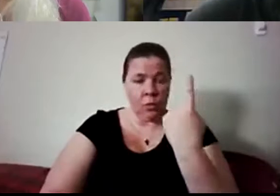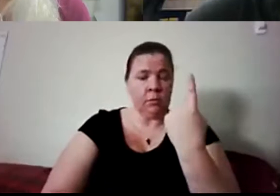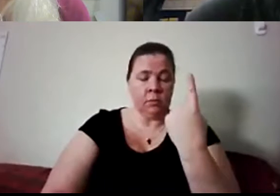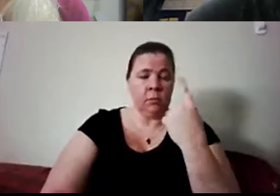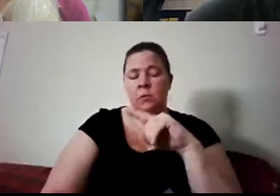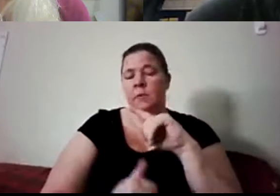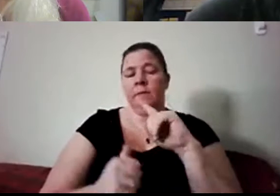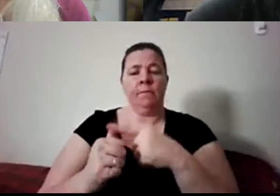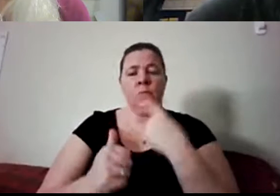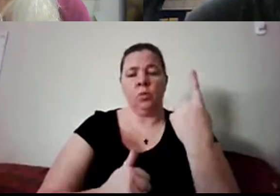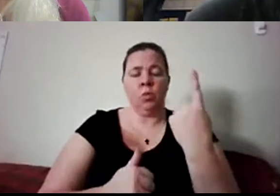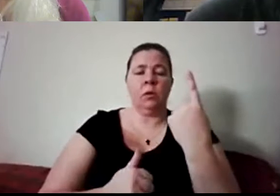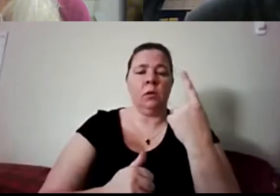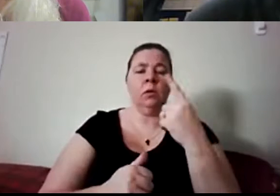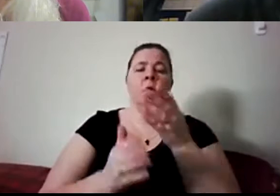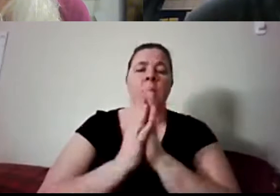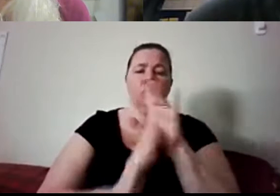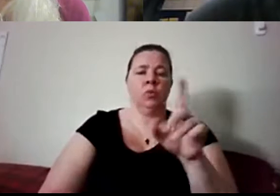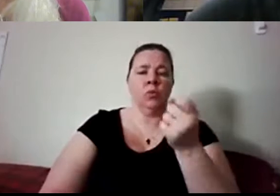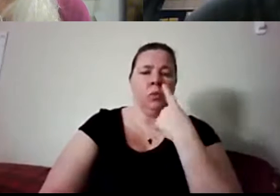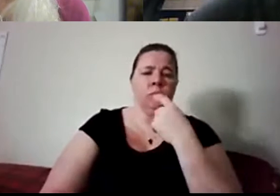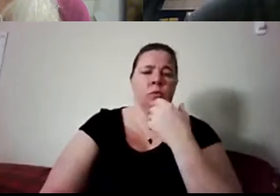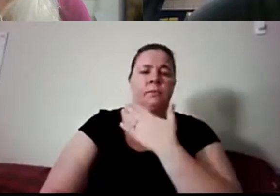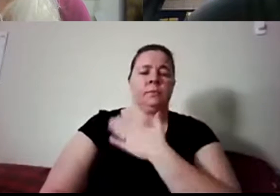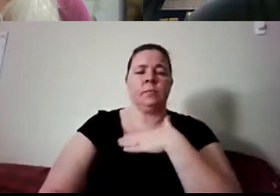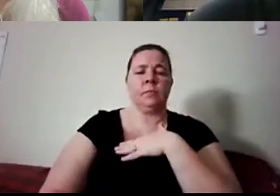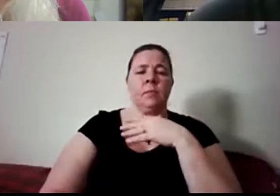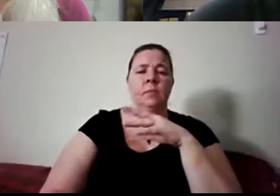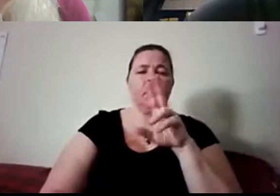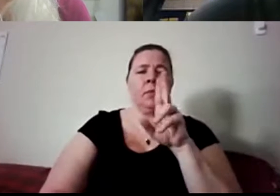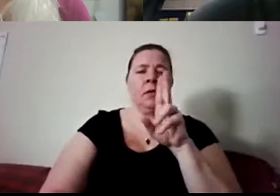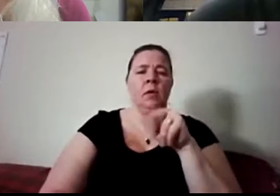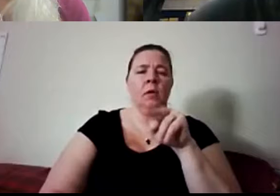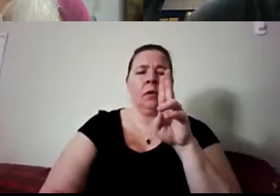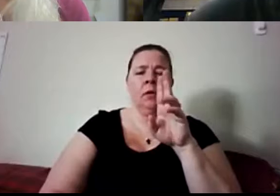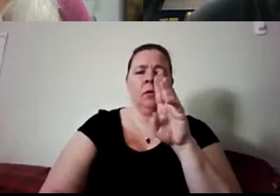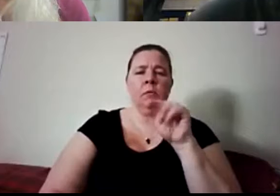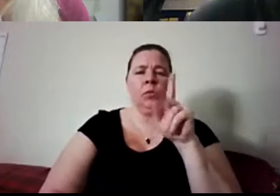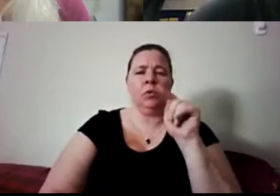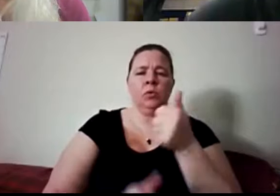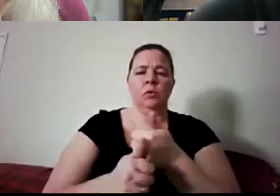free to ask your question, okay? Now go ahead, Mr. Emmanuel, unmute yourself.